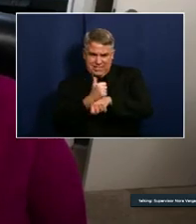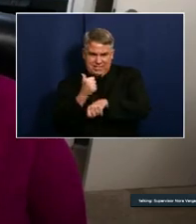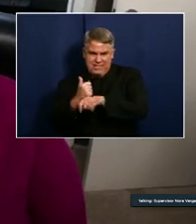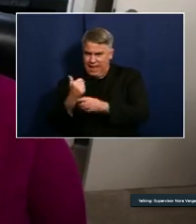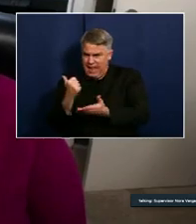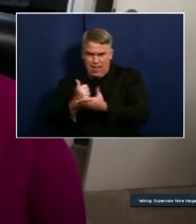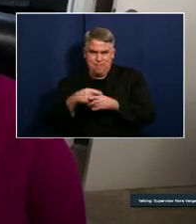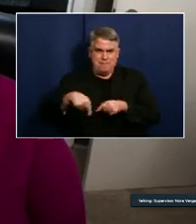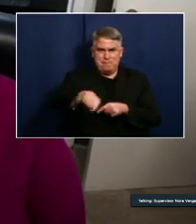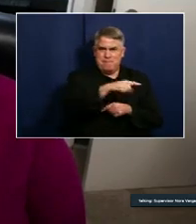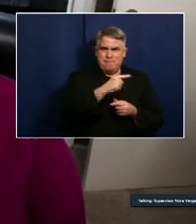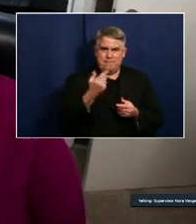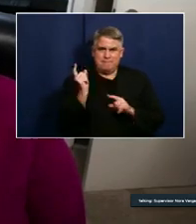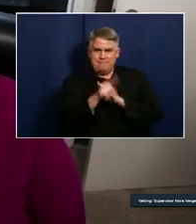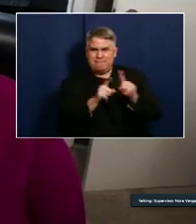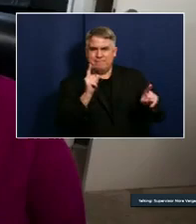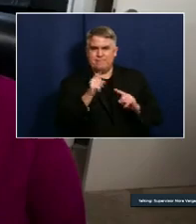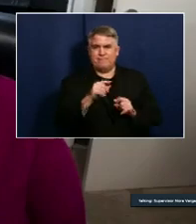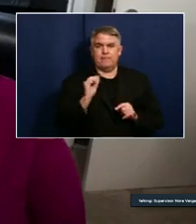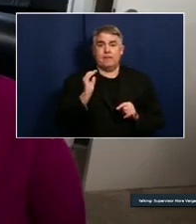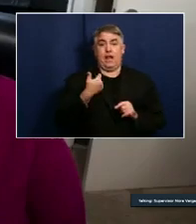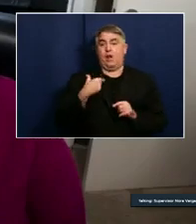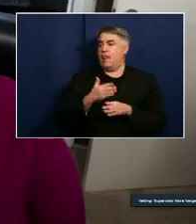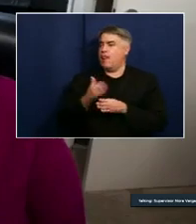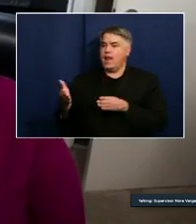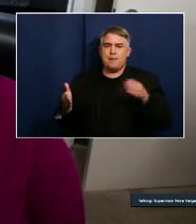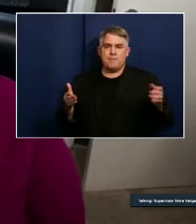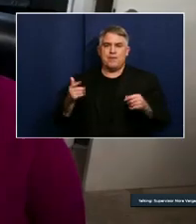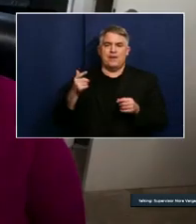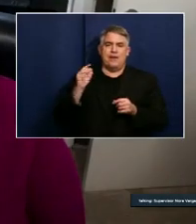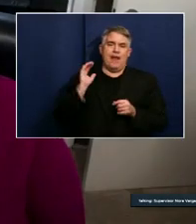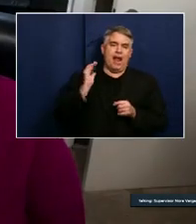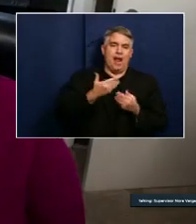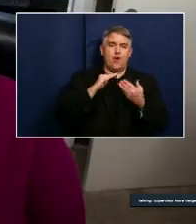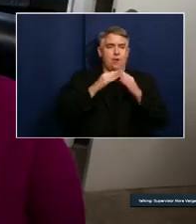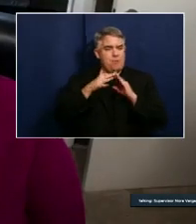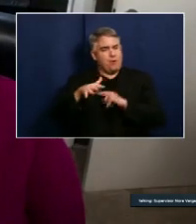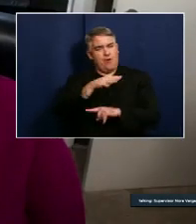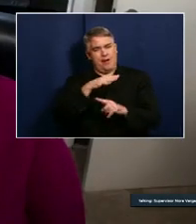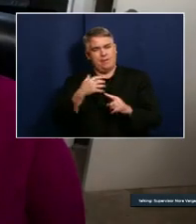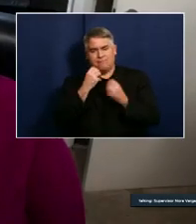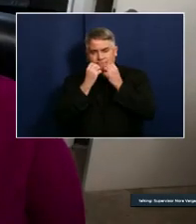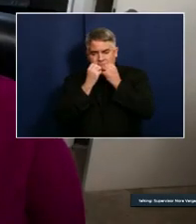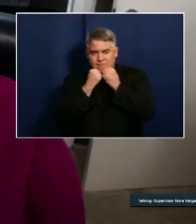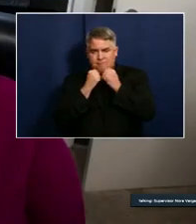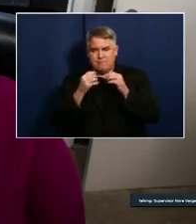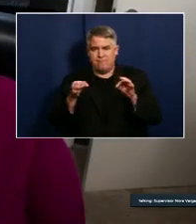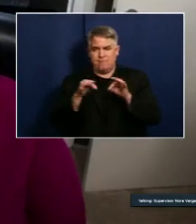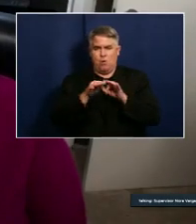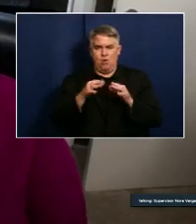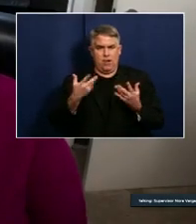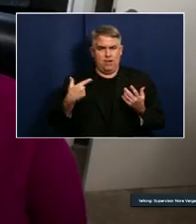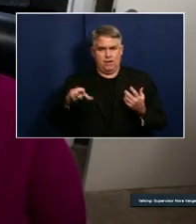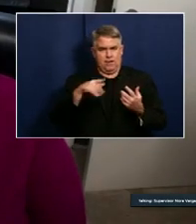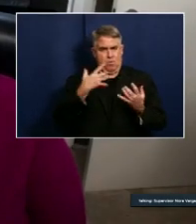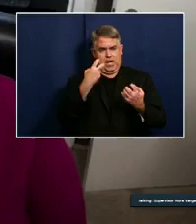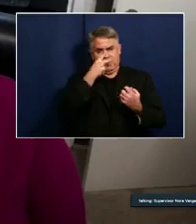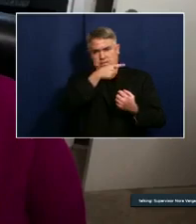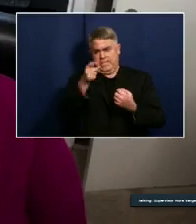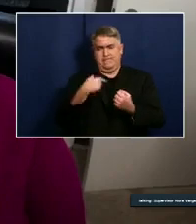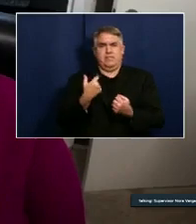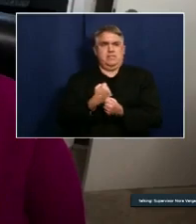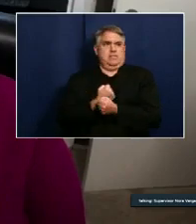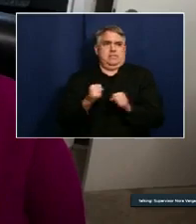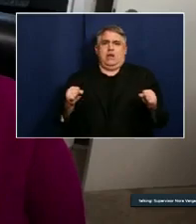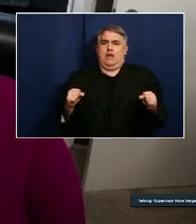our communities. This is where many of, we know that our communities feel safe and they're trusted locations. And so this is important because